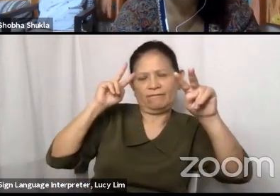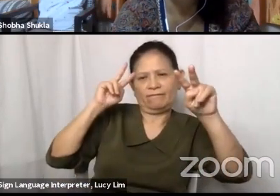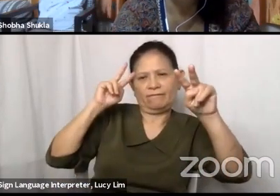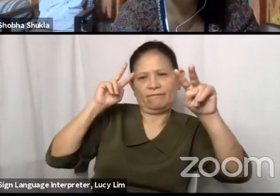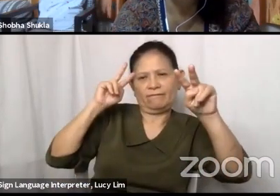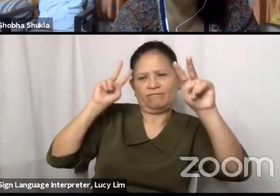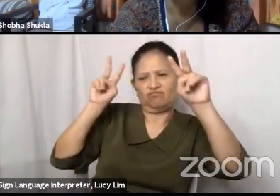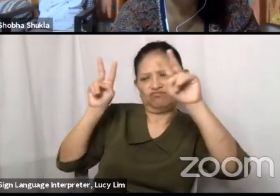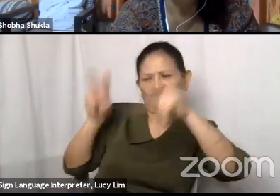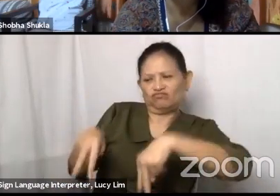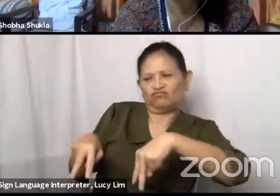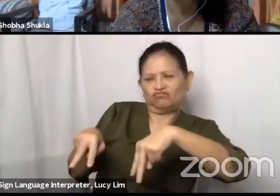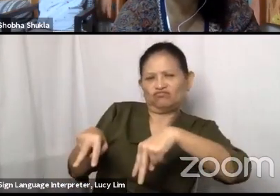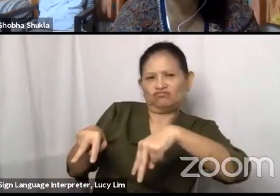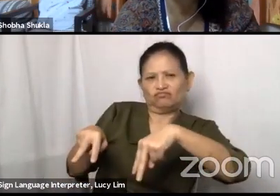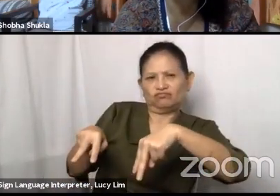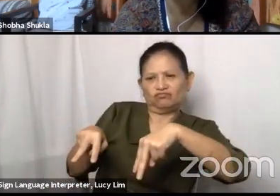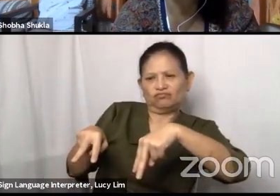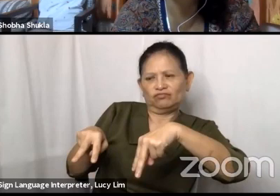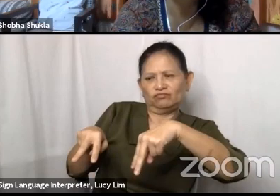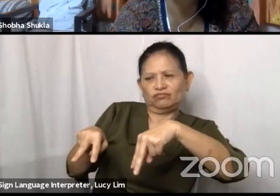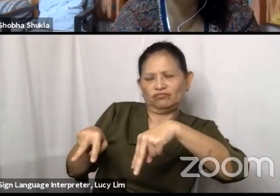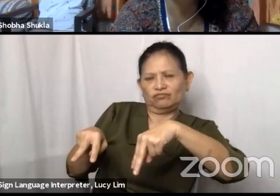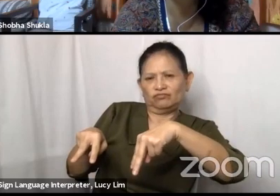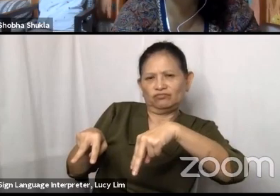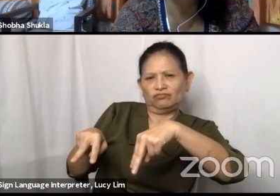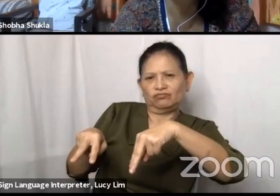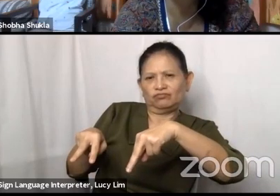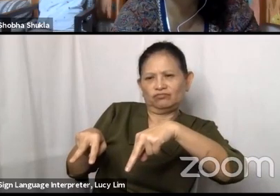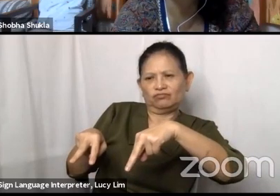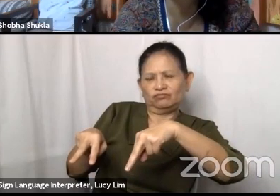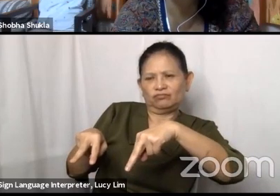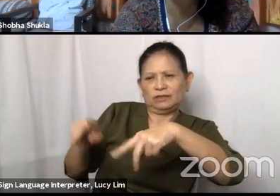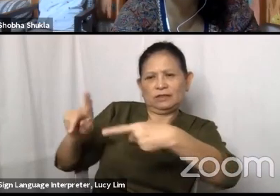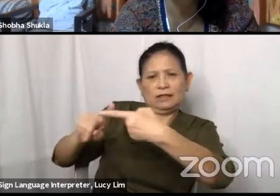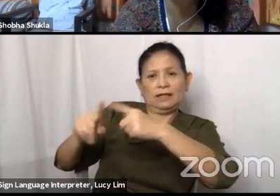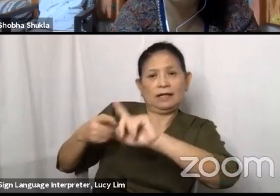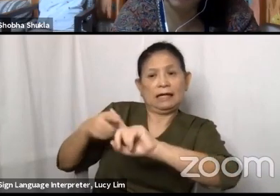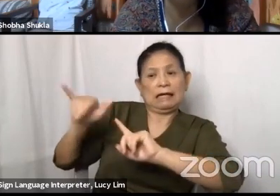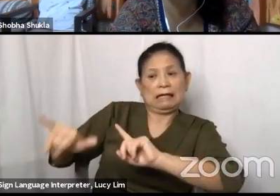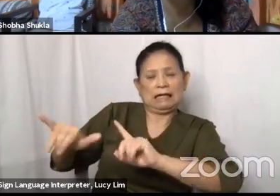look down to our friend that they call it as LGBT.